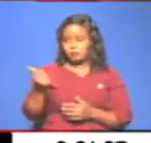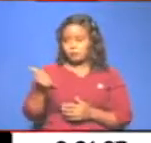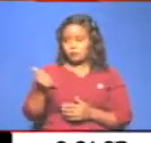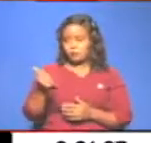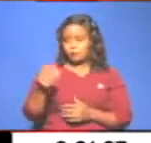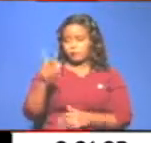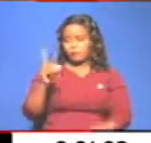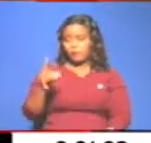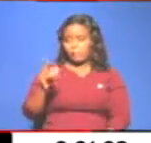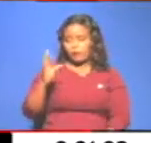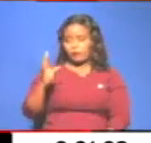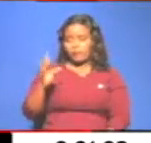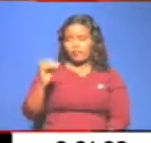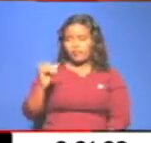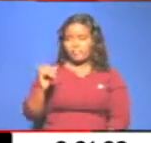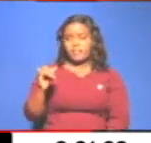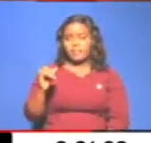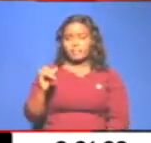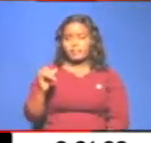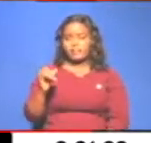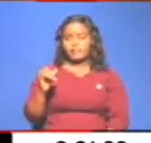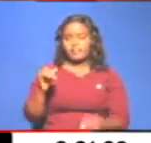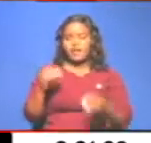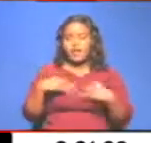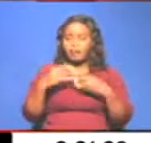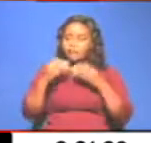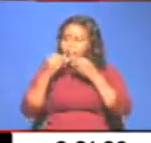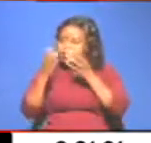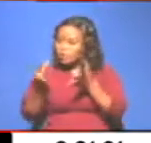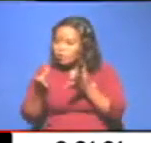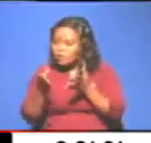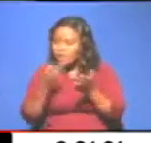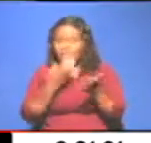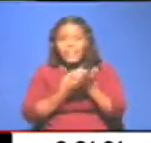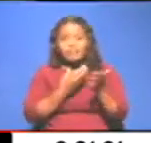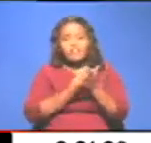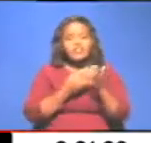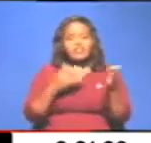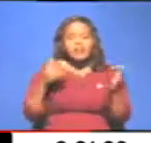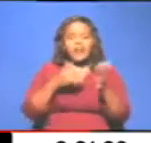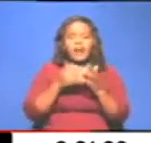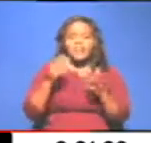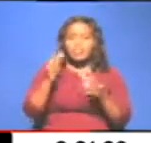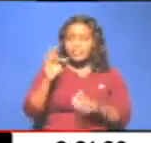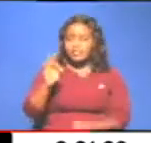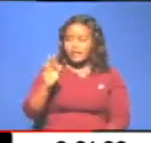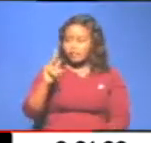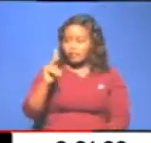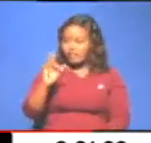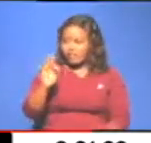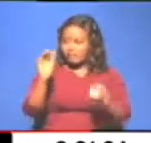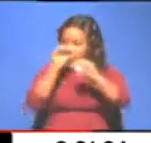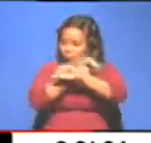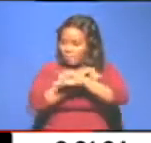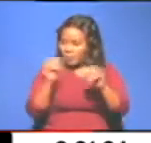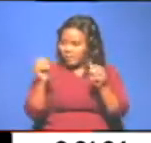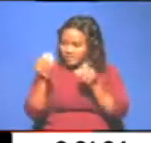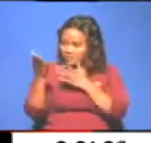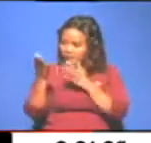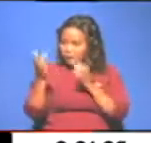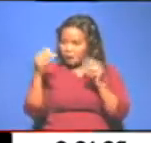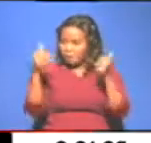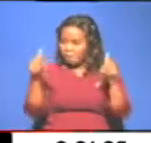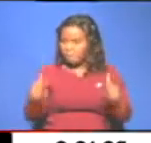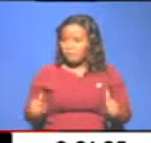Prosecution, Noordin Haji, is yet to disclose evidence against suspended Football Kenya Federation President Nick Mwendwa.